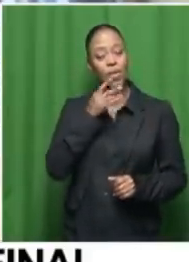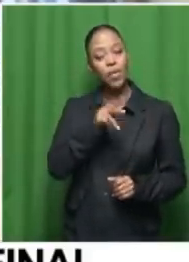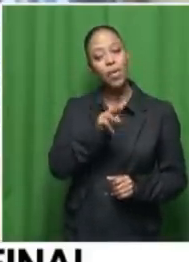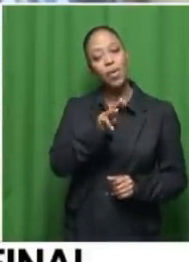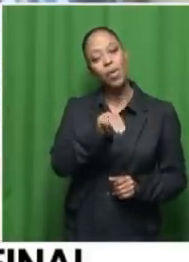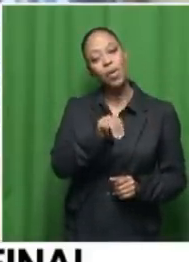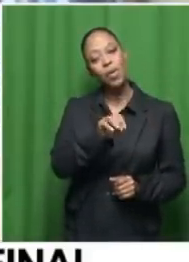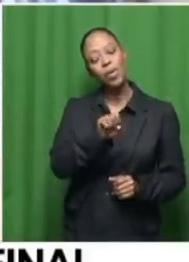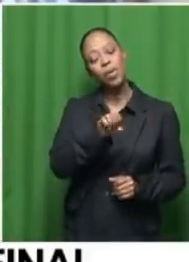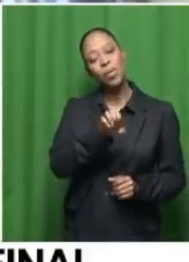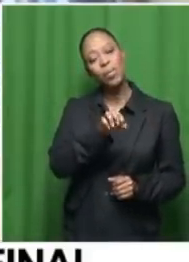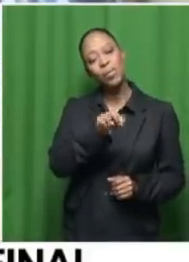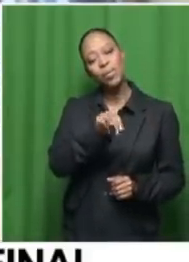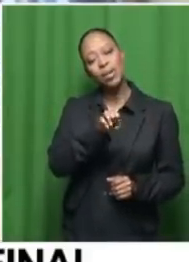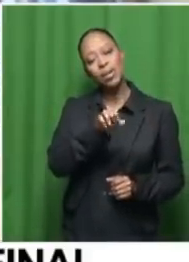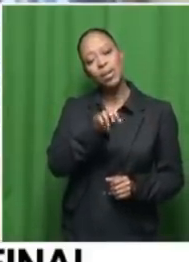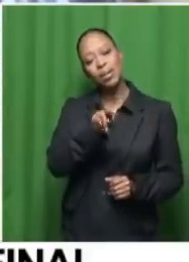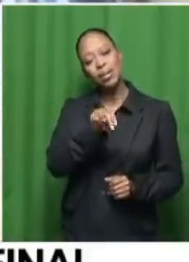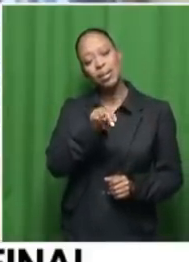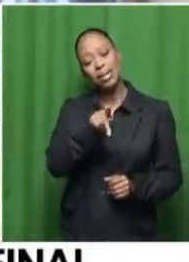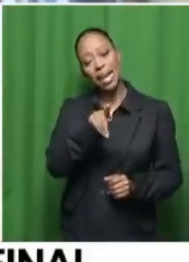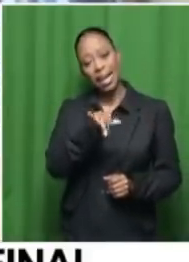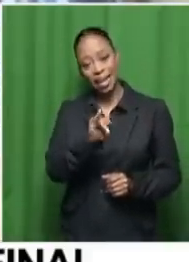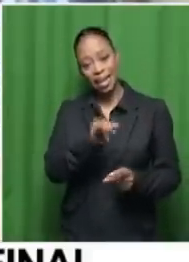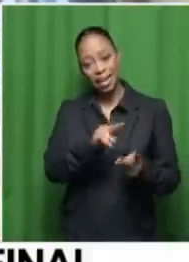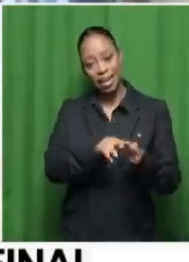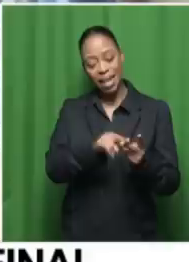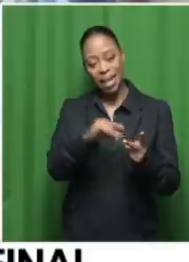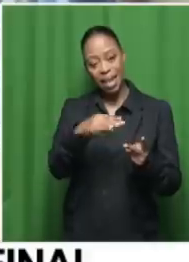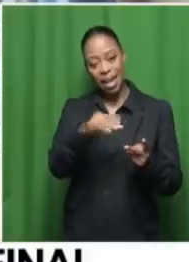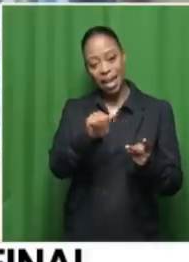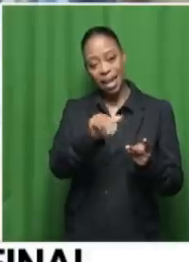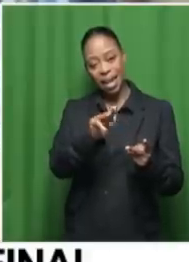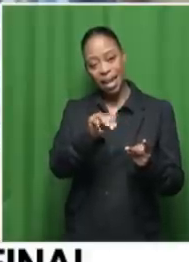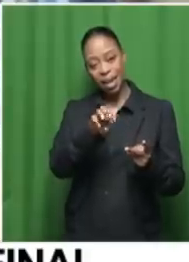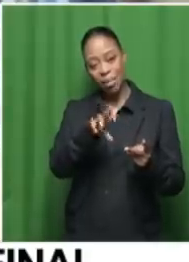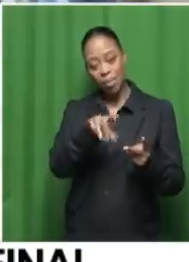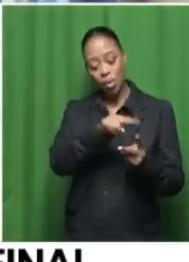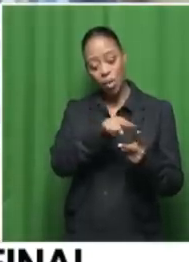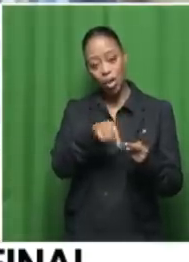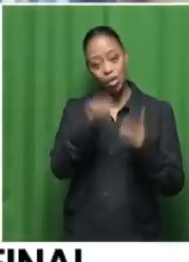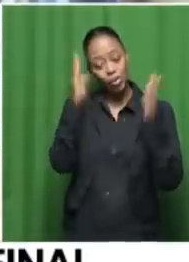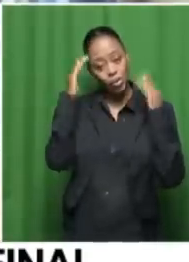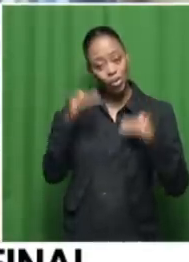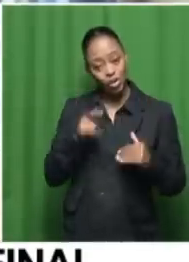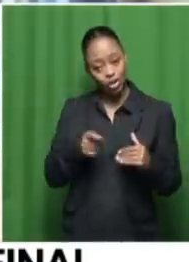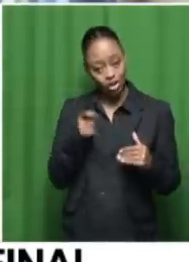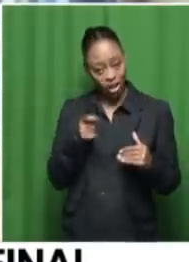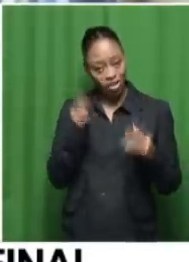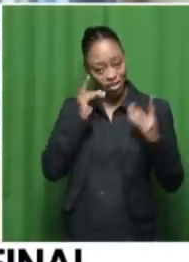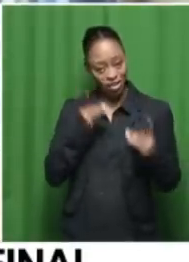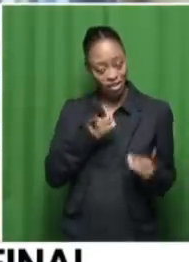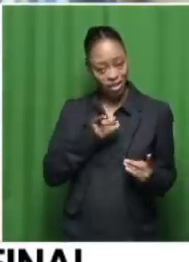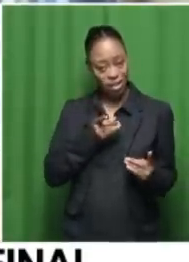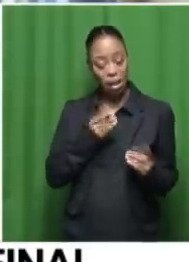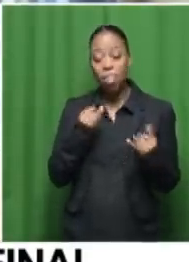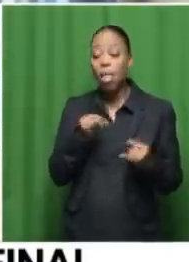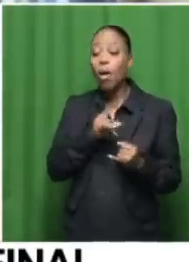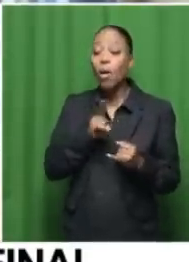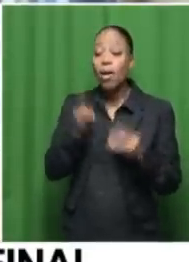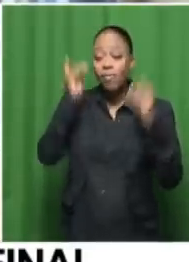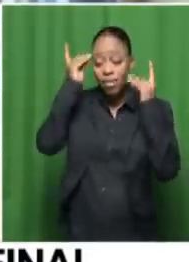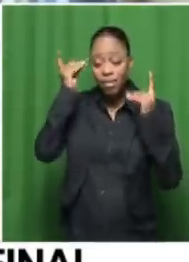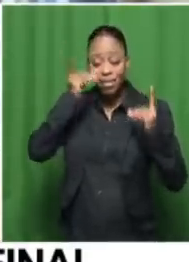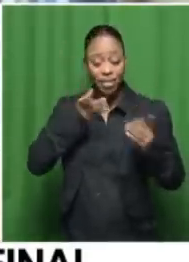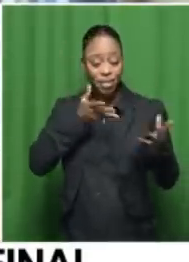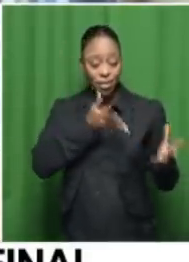Moseneke and Cameroon. The importance is that if that judgment is regarded, as